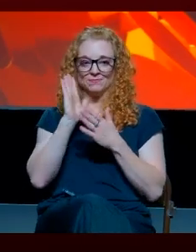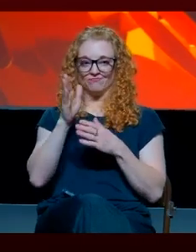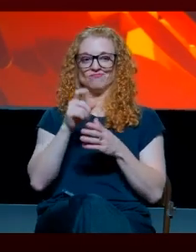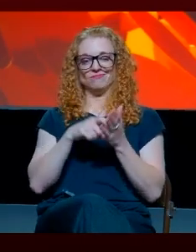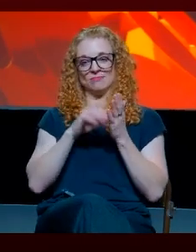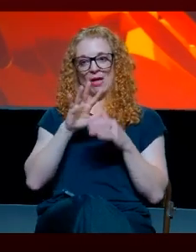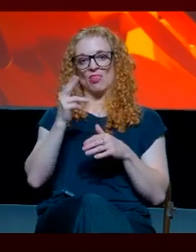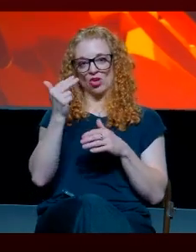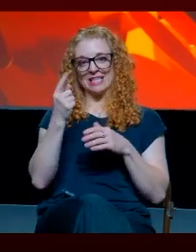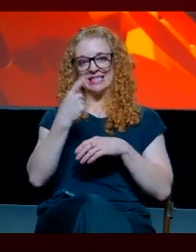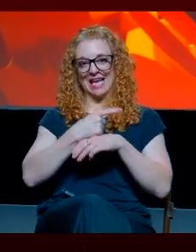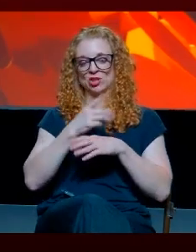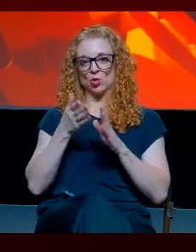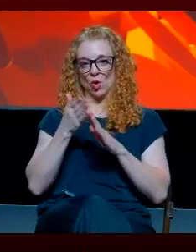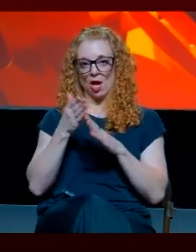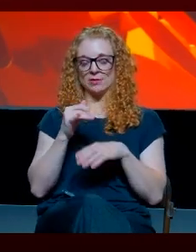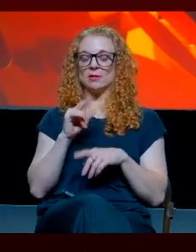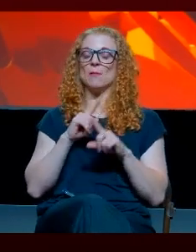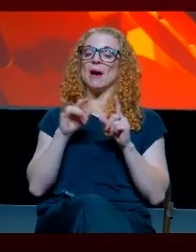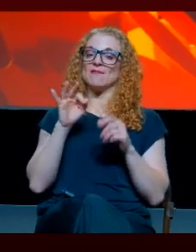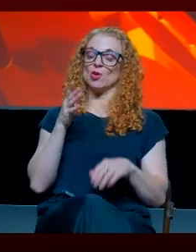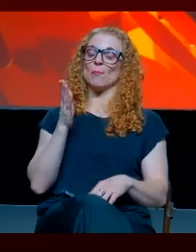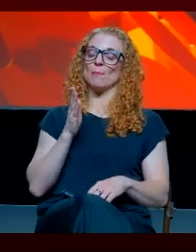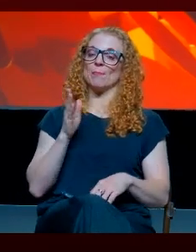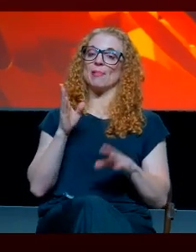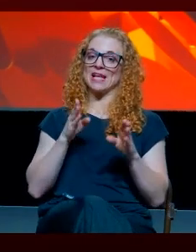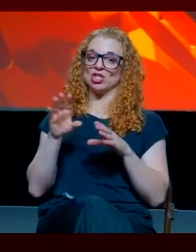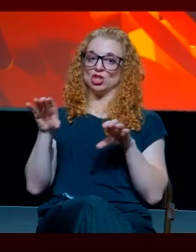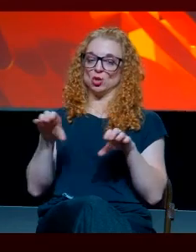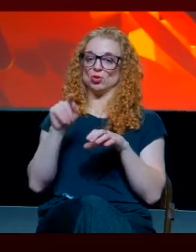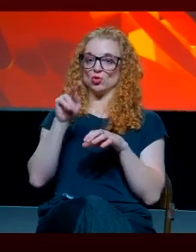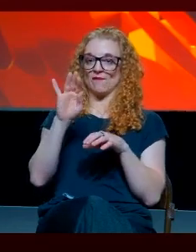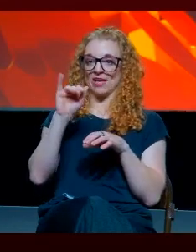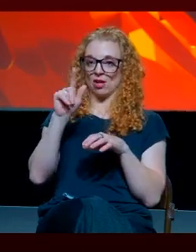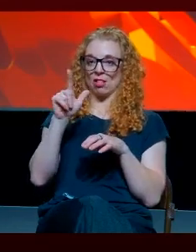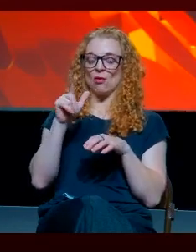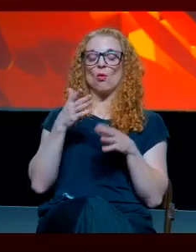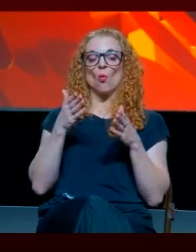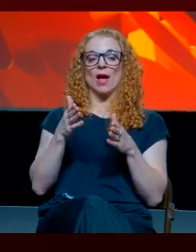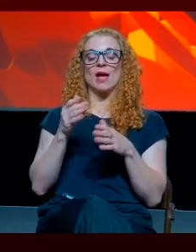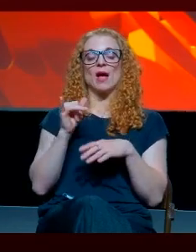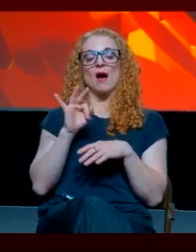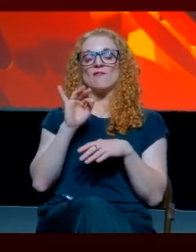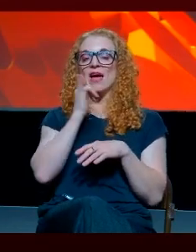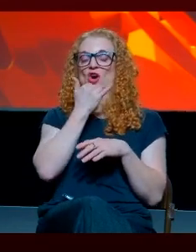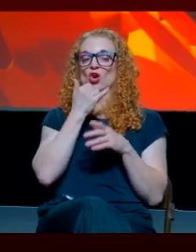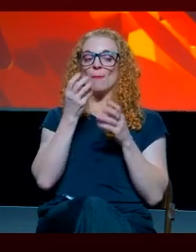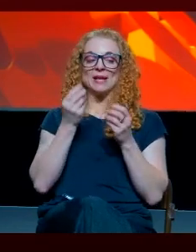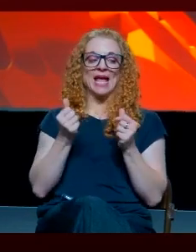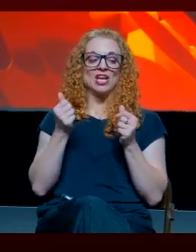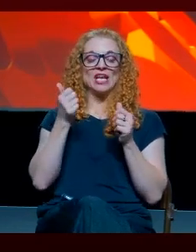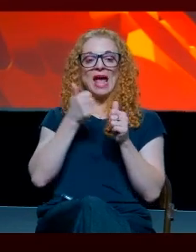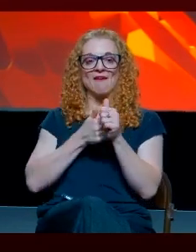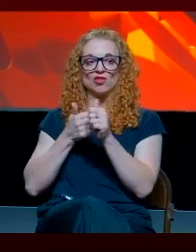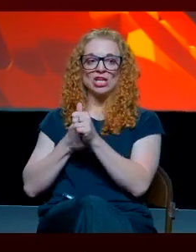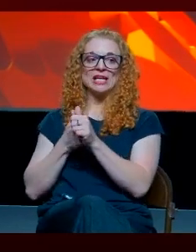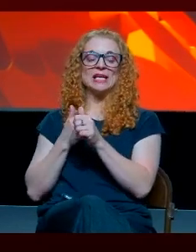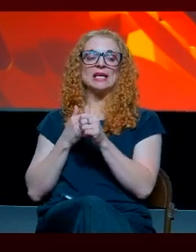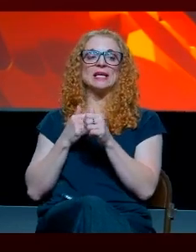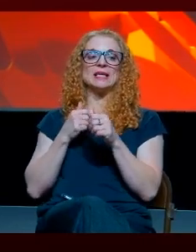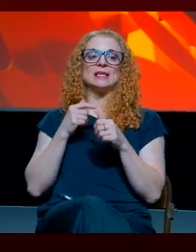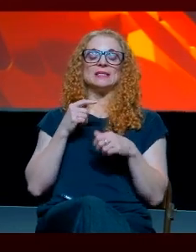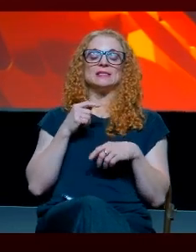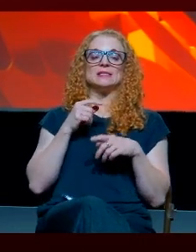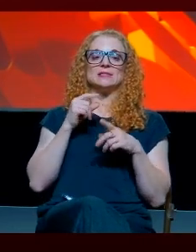to run. If you were going to do the trivial way of essentially error mitigating every term